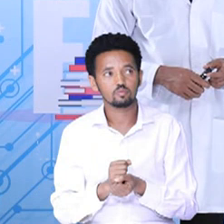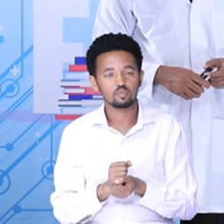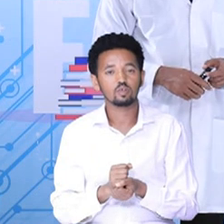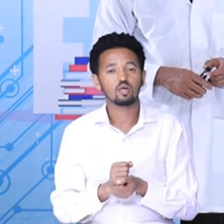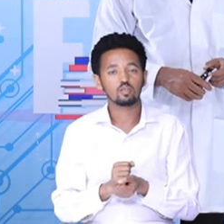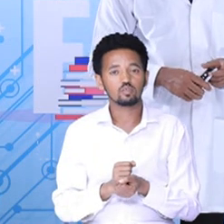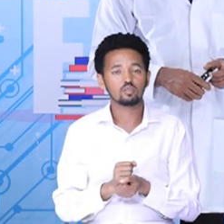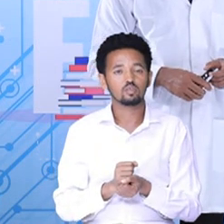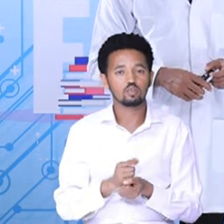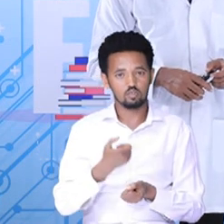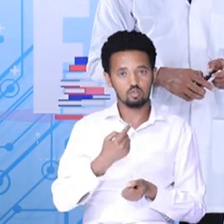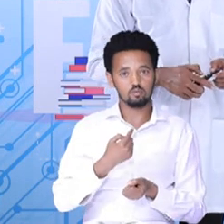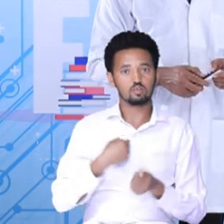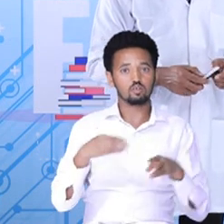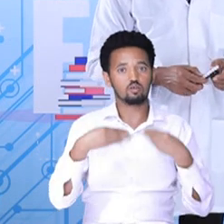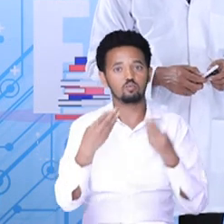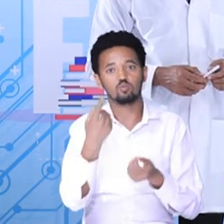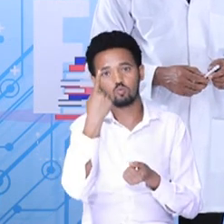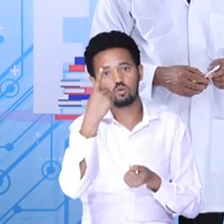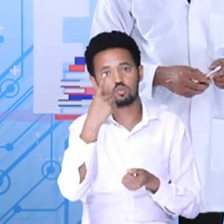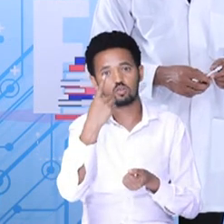let me give you one question.